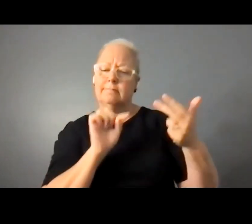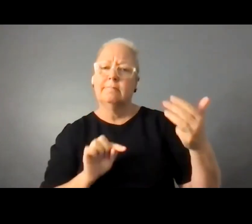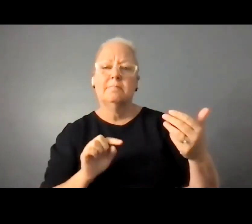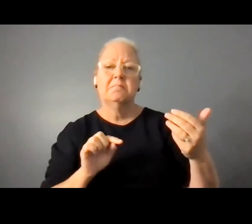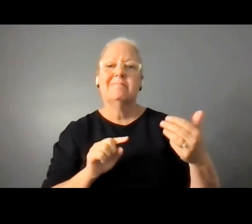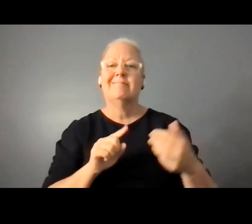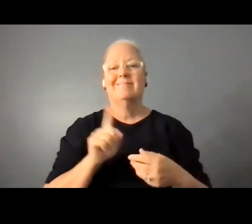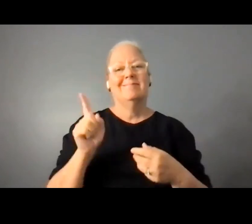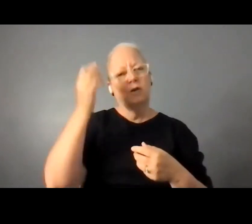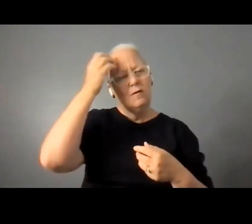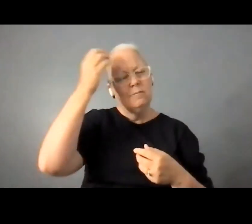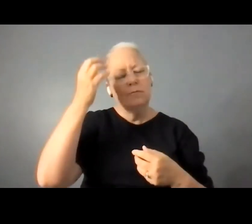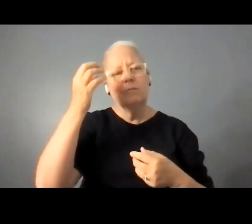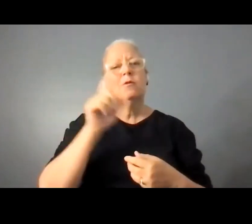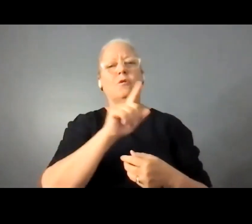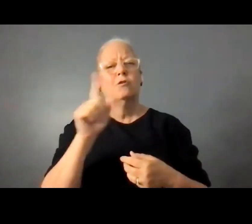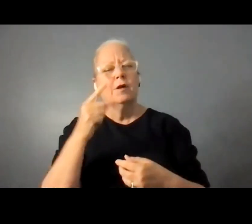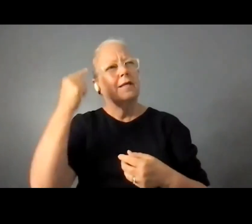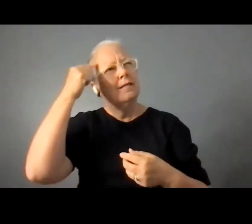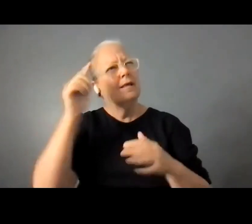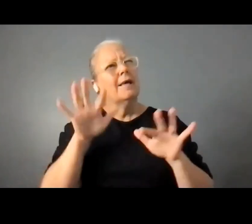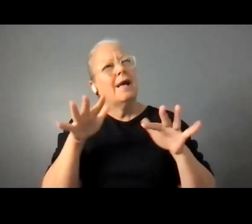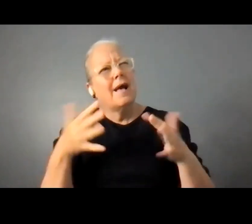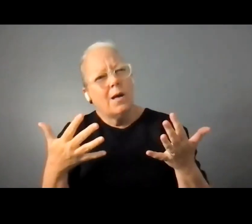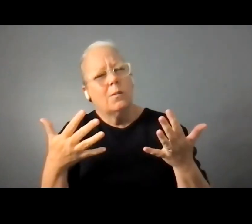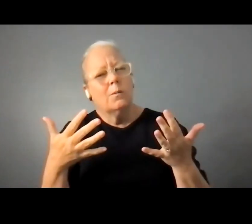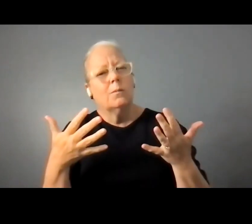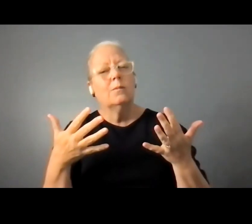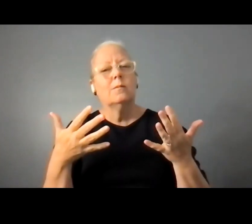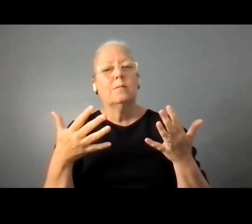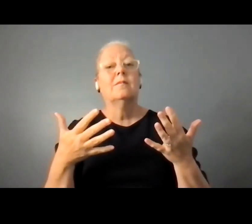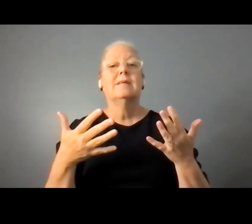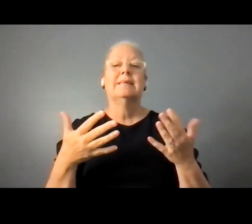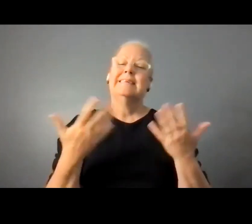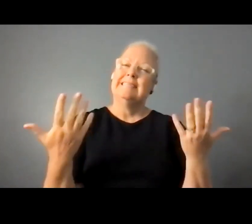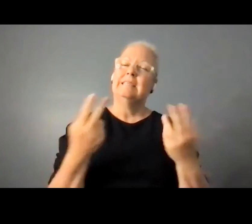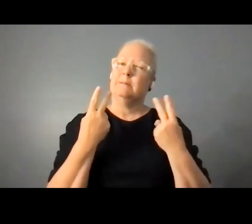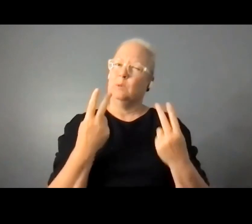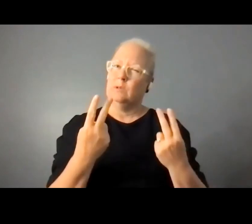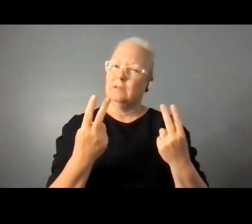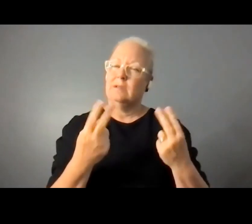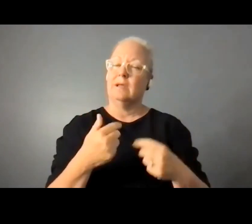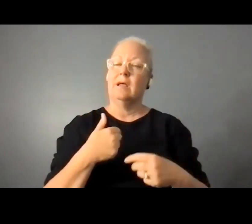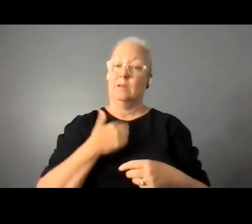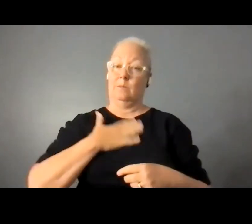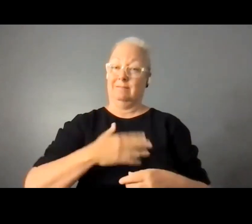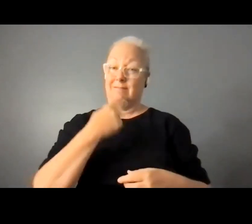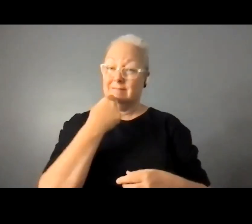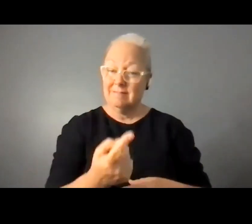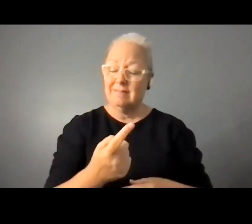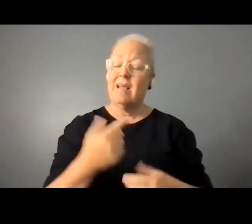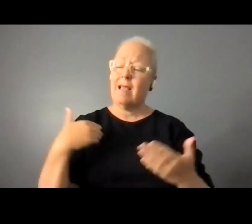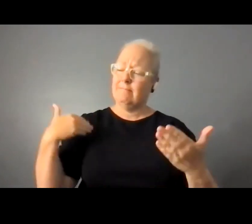not taking measures to correct this. So I think it's extremely important, and I'm saying this, I always say this, that I